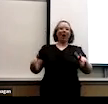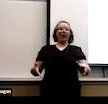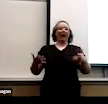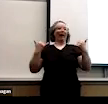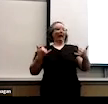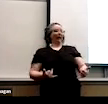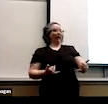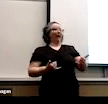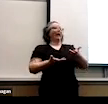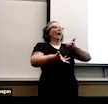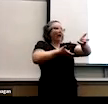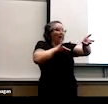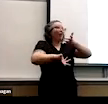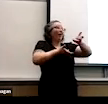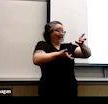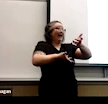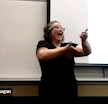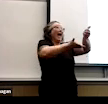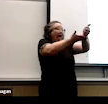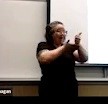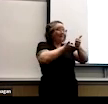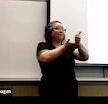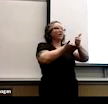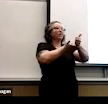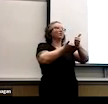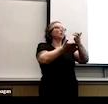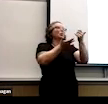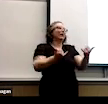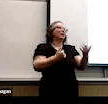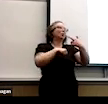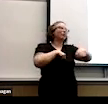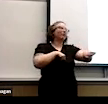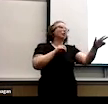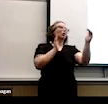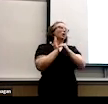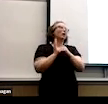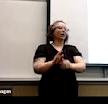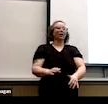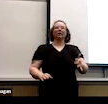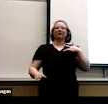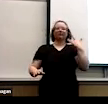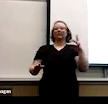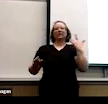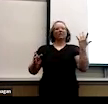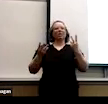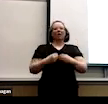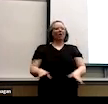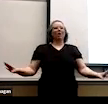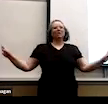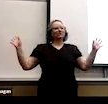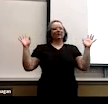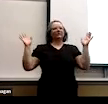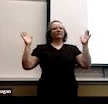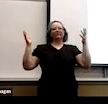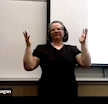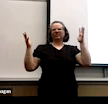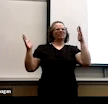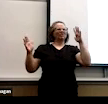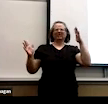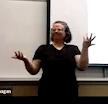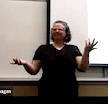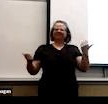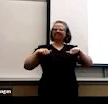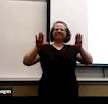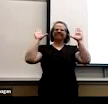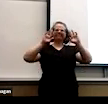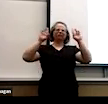it's so overwhelming and they just feel abandoned. I mean, that's the look on their face. And I think we have to do a